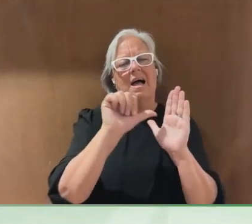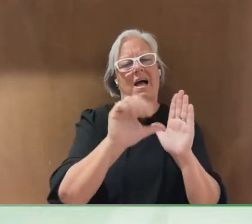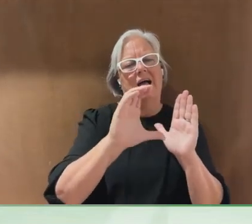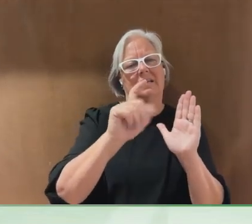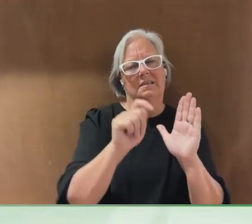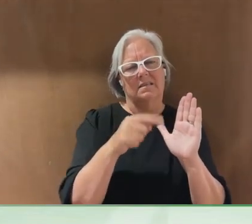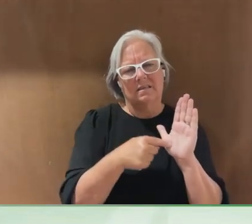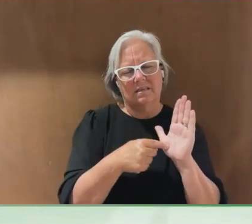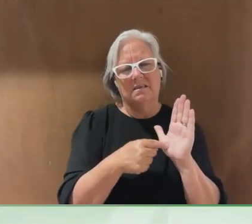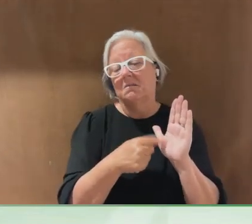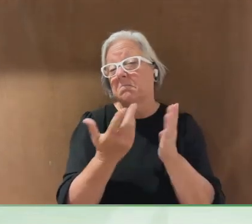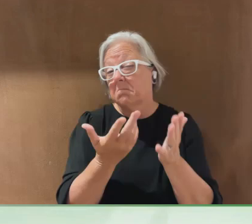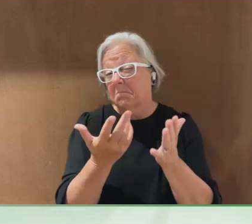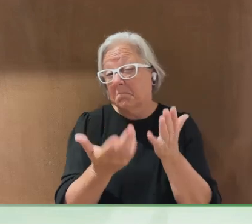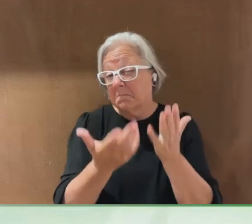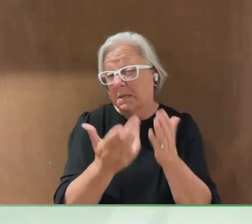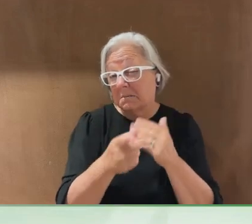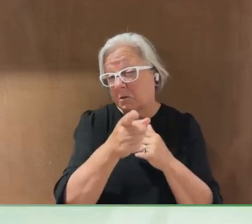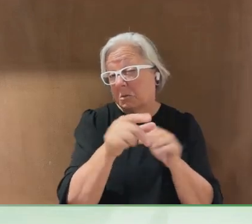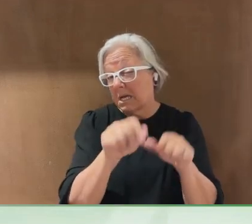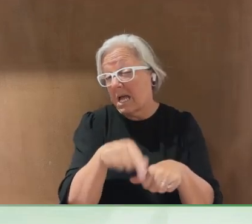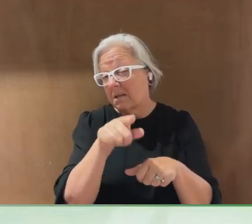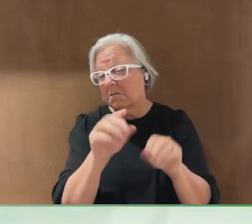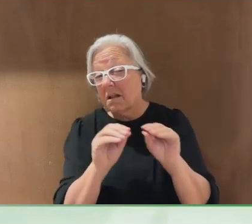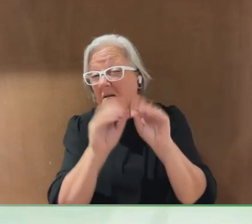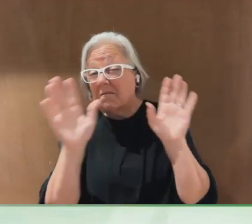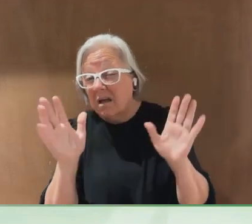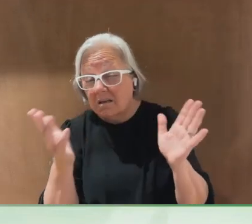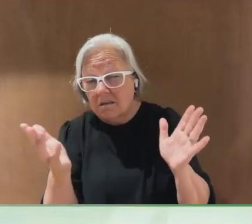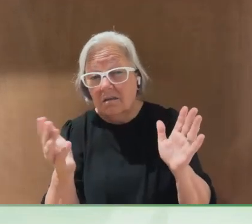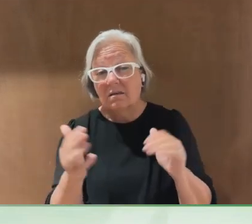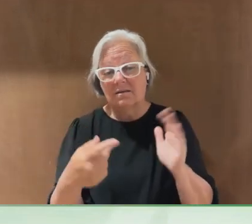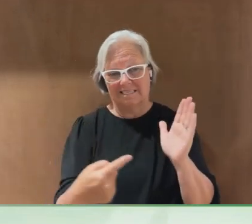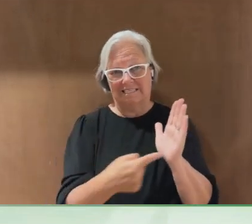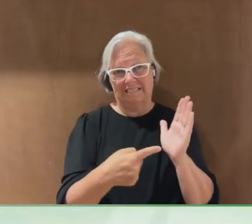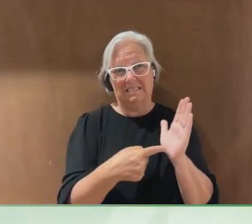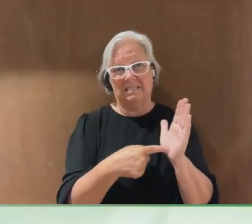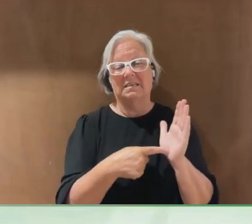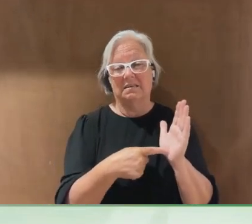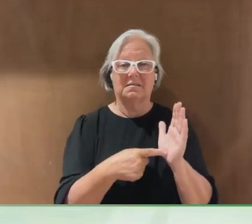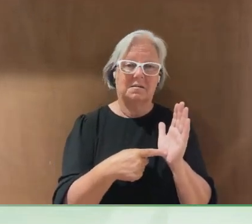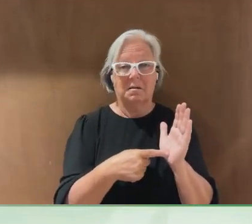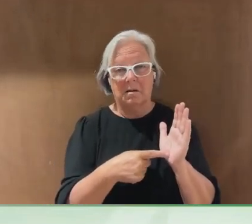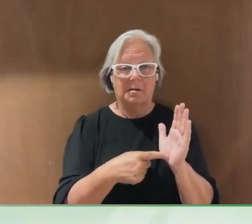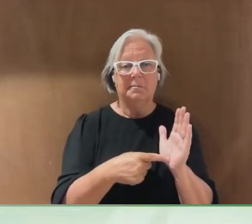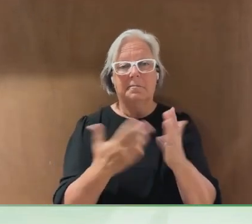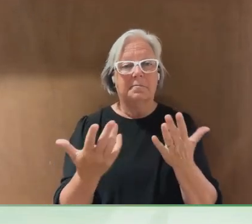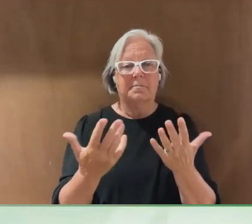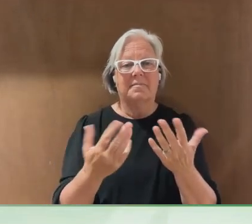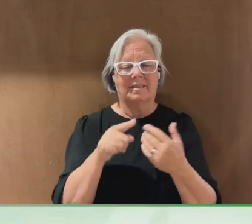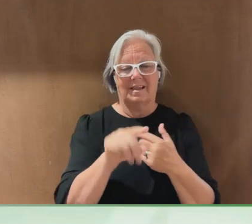you can clarify, has this set criteria for artificial intelligence to